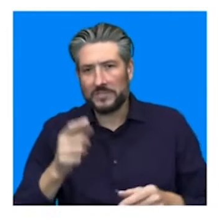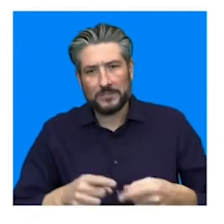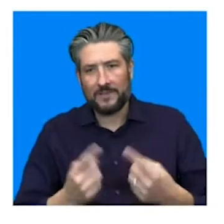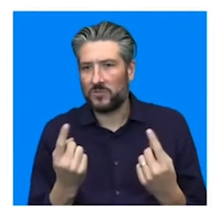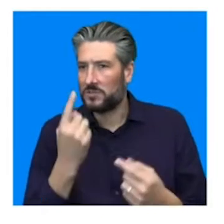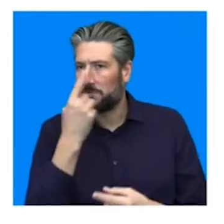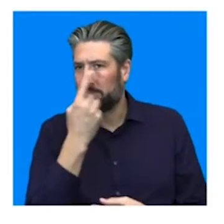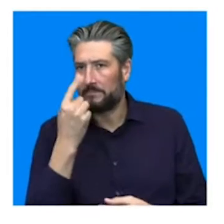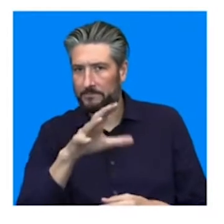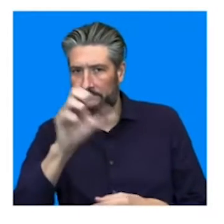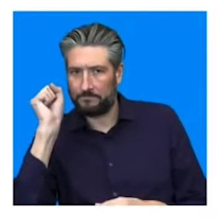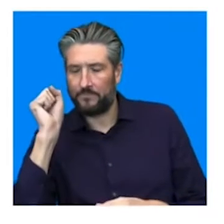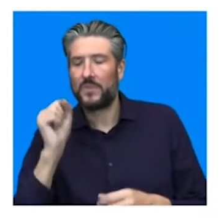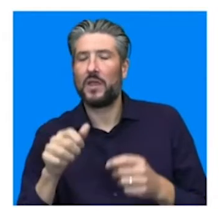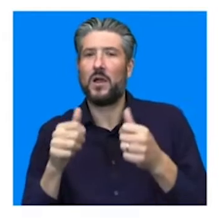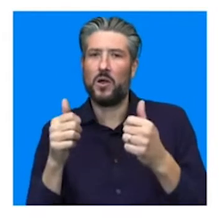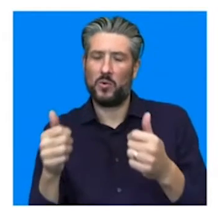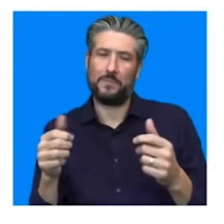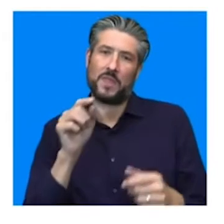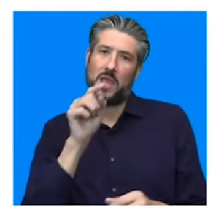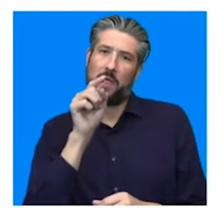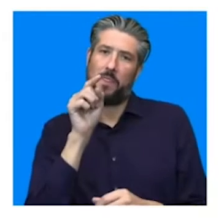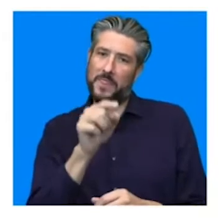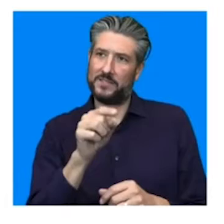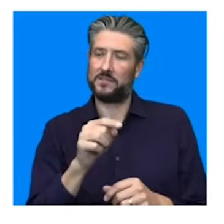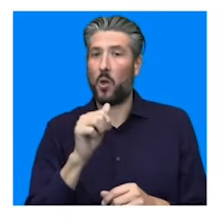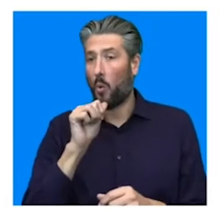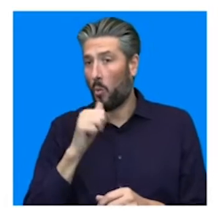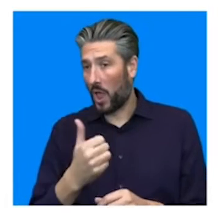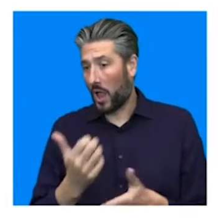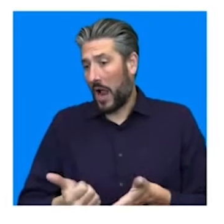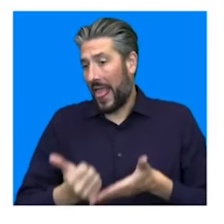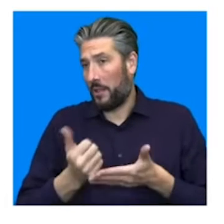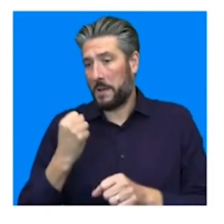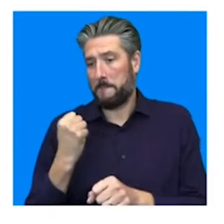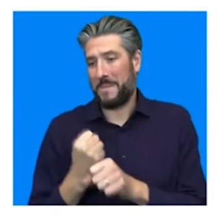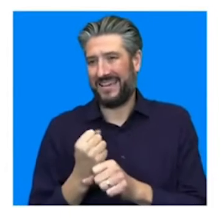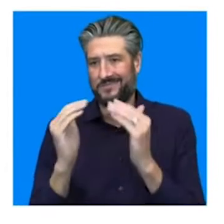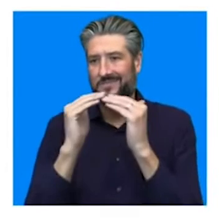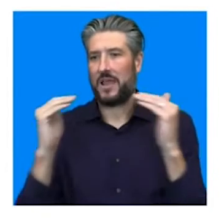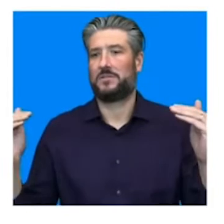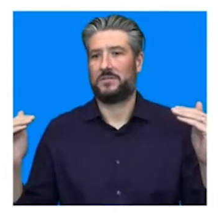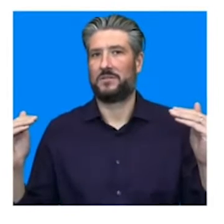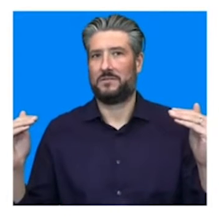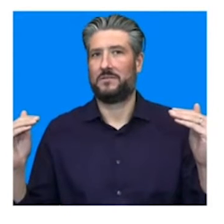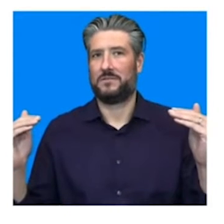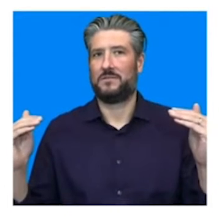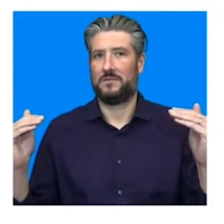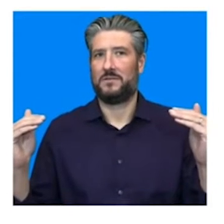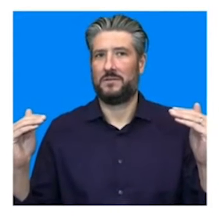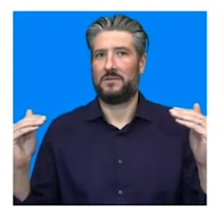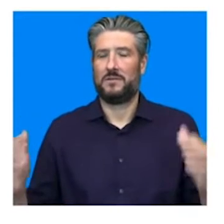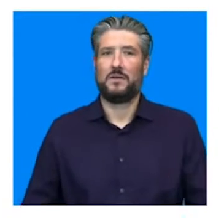see, well, can we use that to make a sort of objective standard of how visually clear a particular stimulus is,